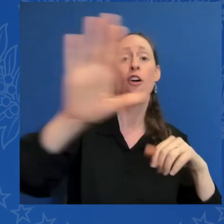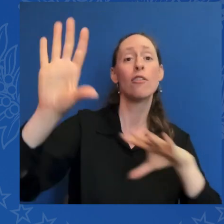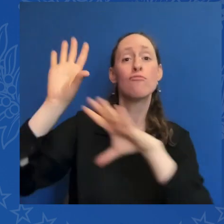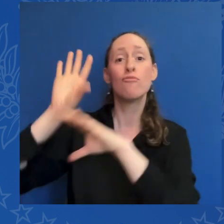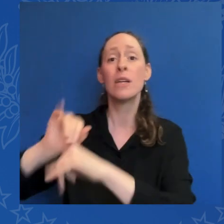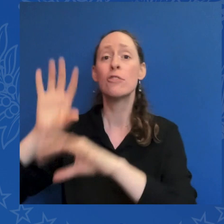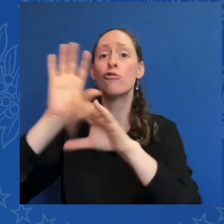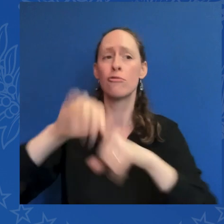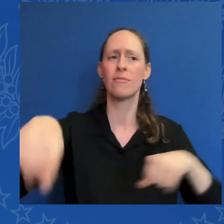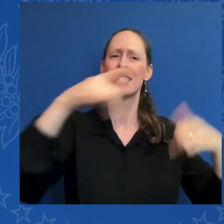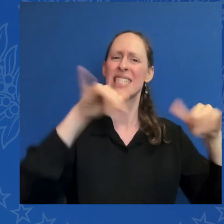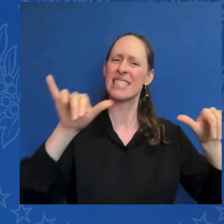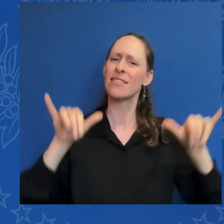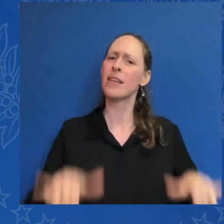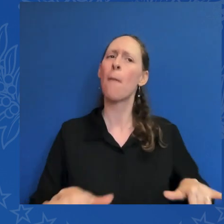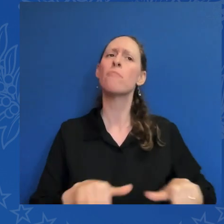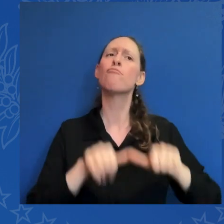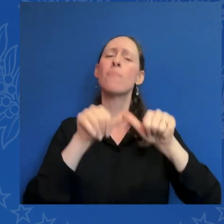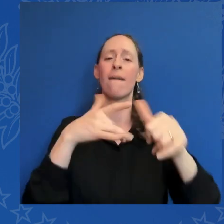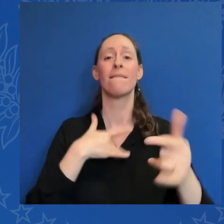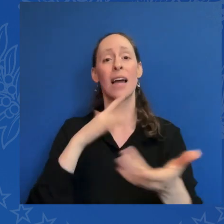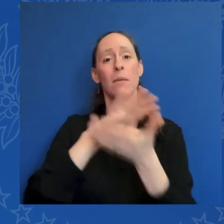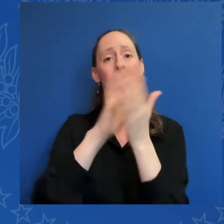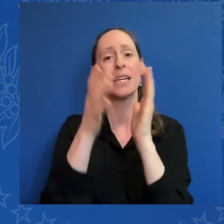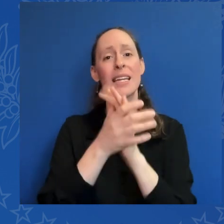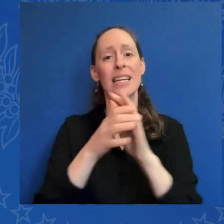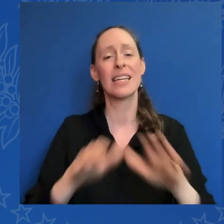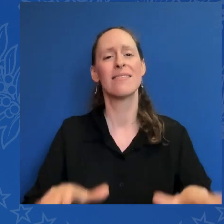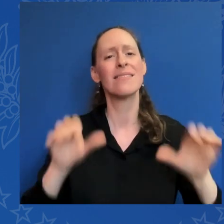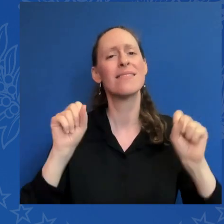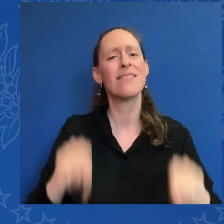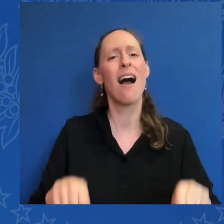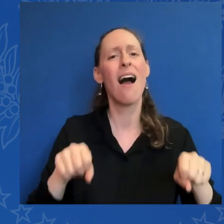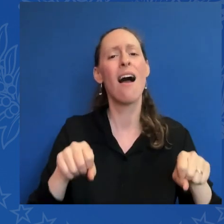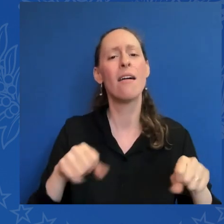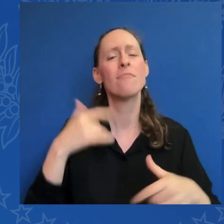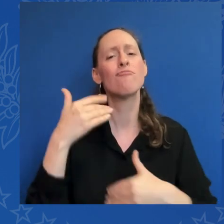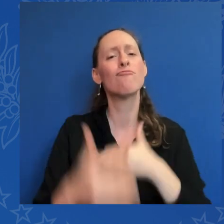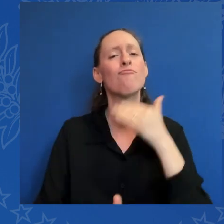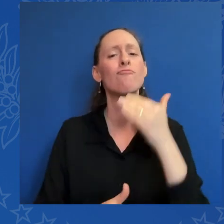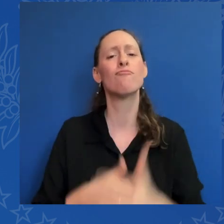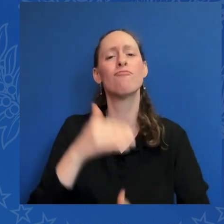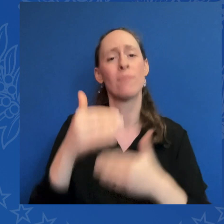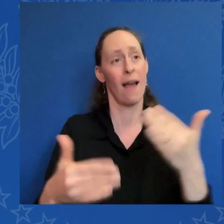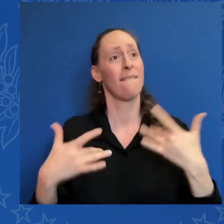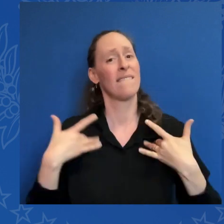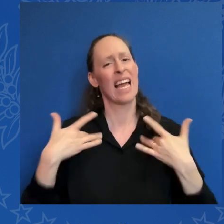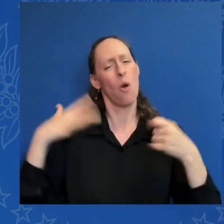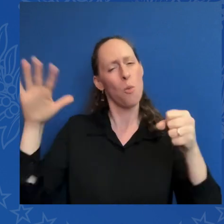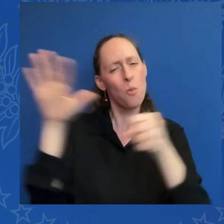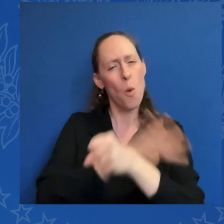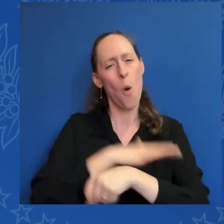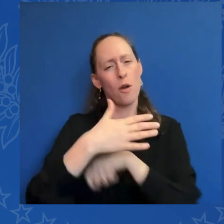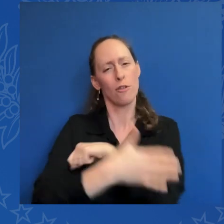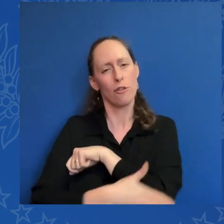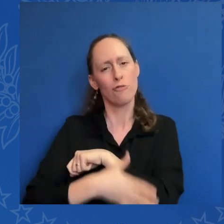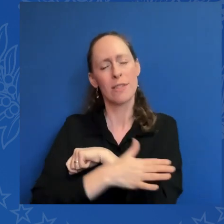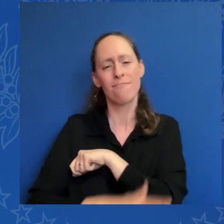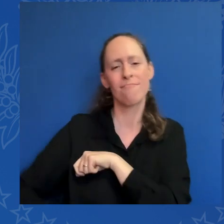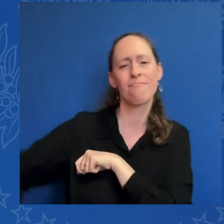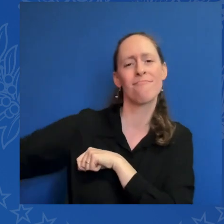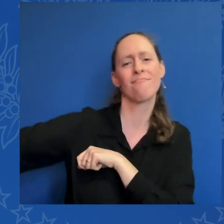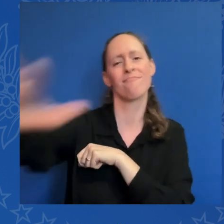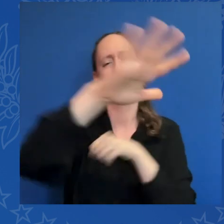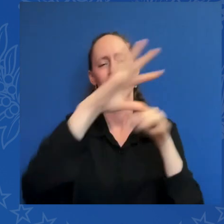on a truly reconciled island. And as we take forward that work, Mr. President, we know that we do so with the